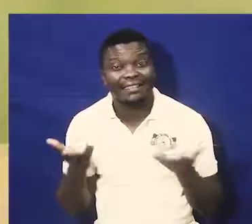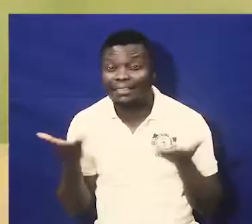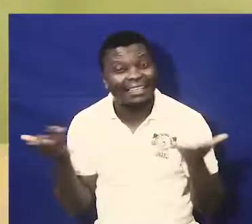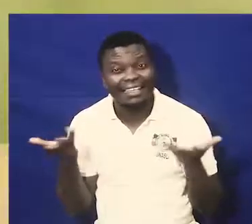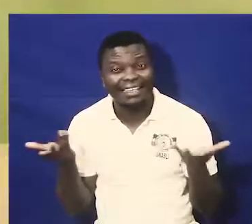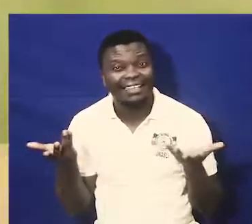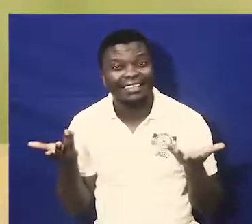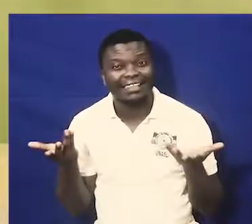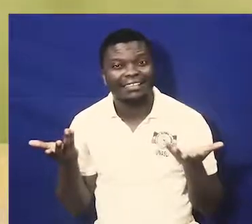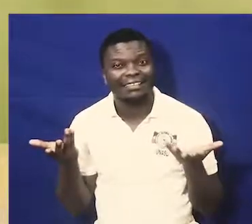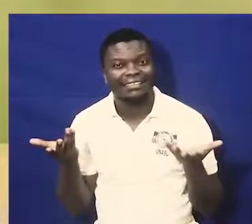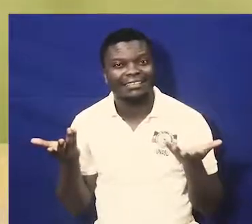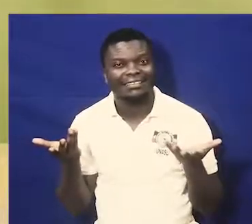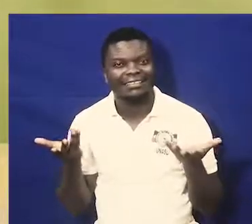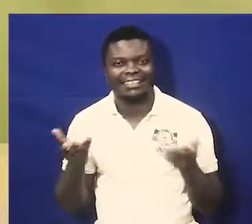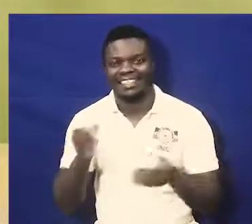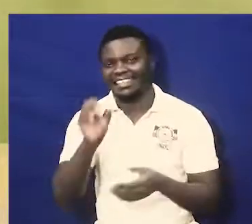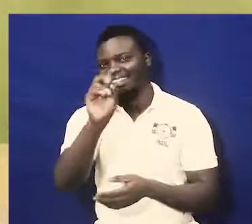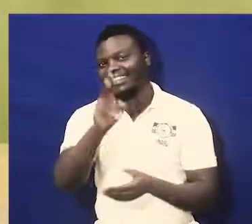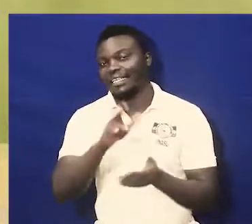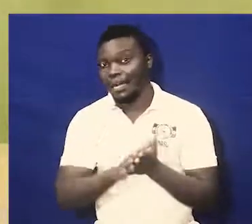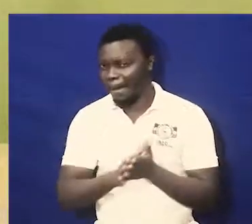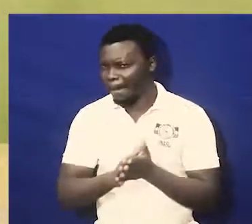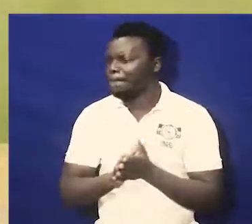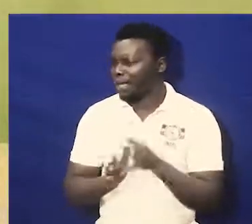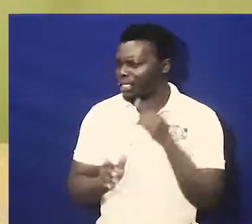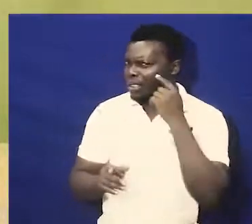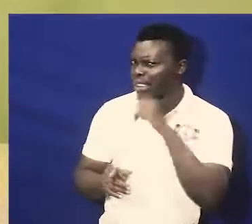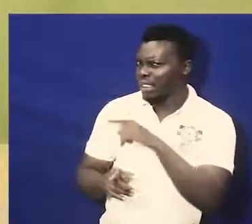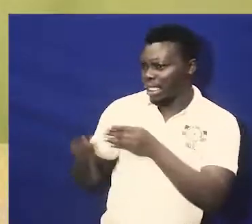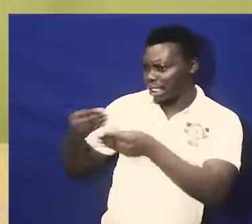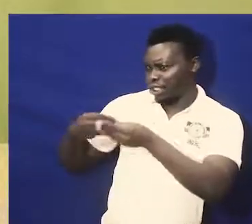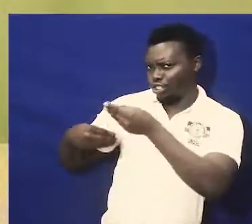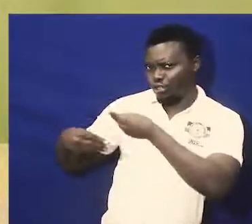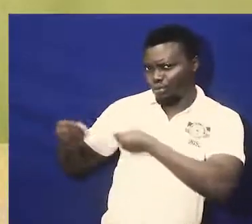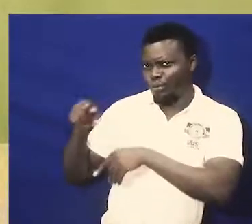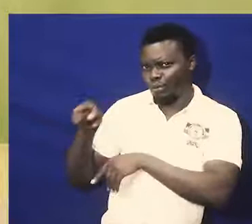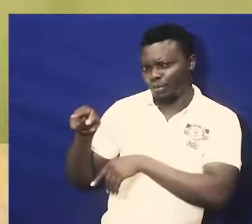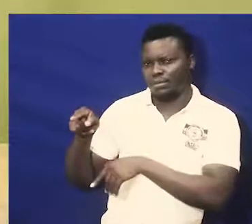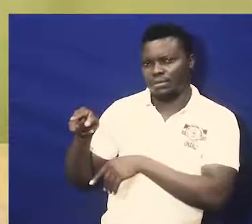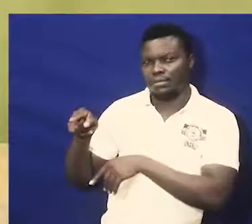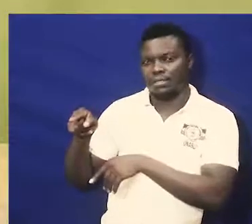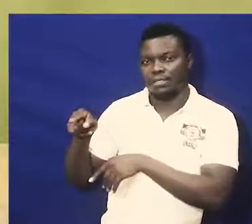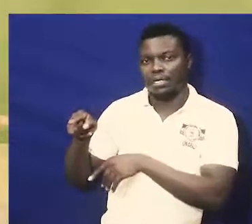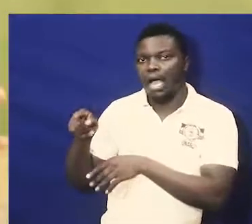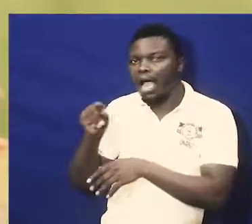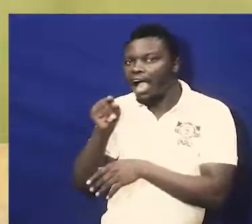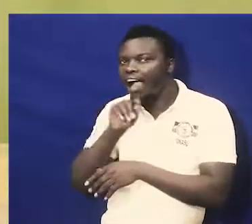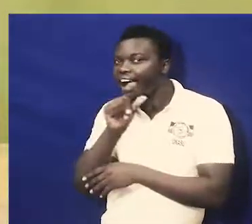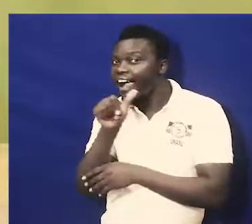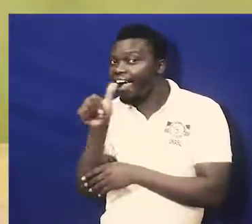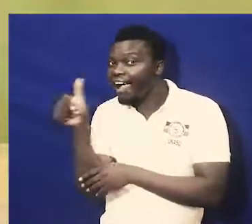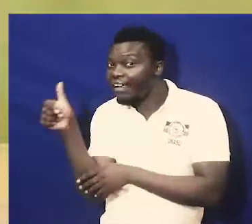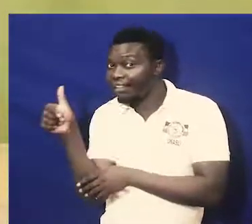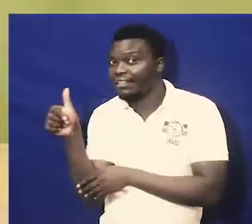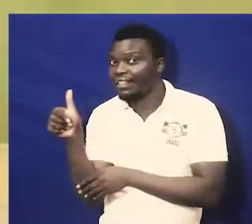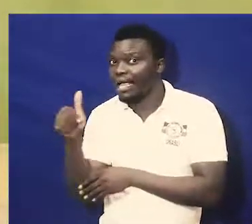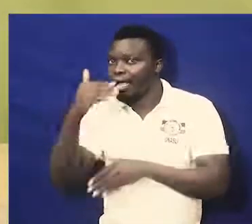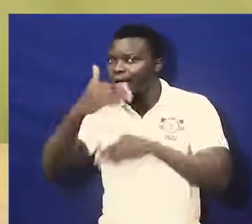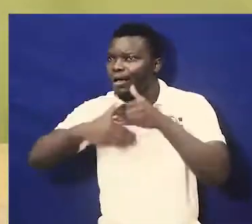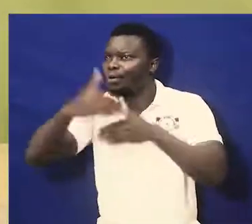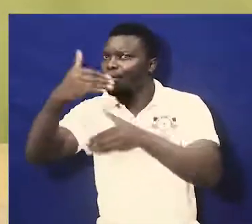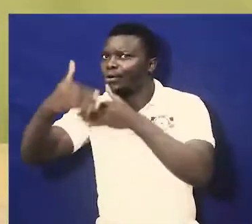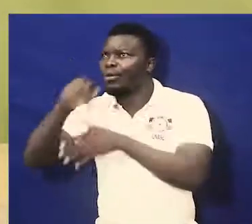Where? But also, where Nalongo's shop is, there are some other shops in the